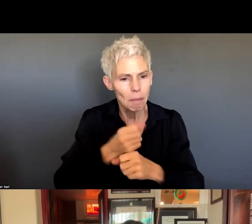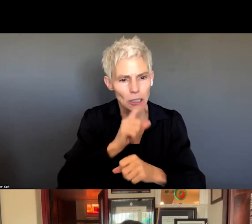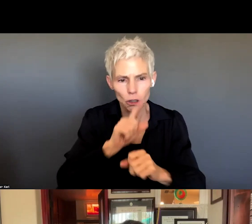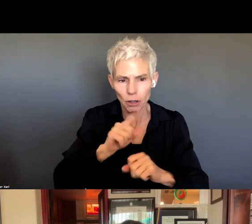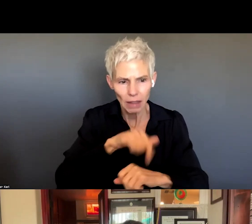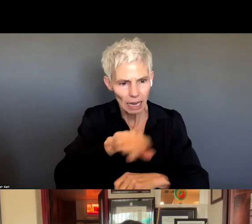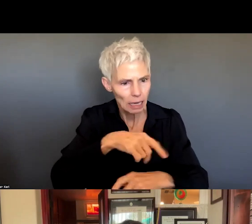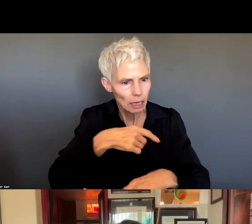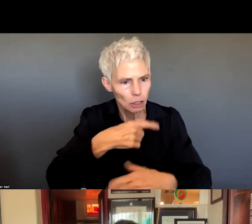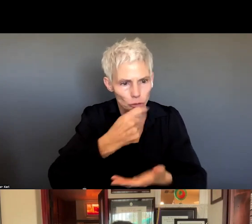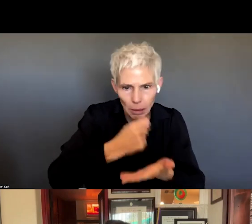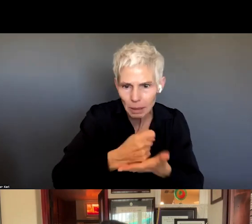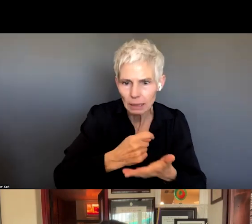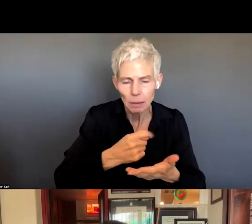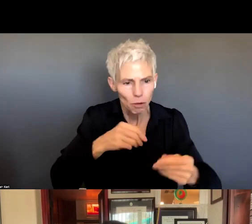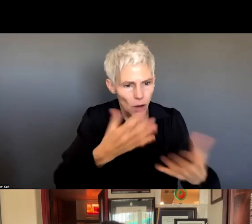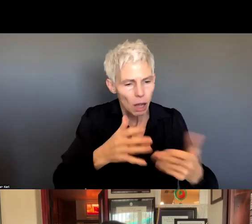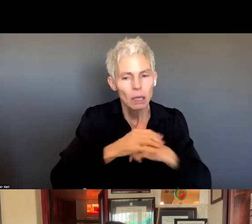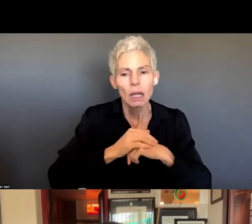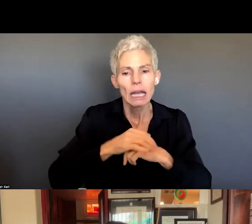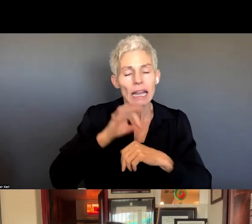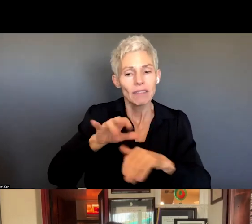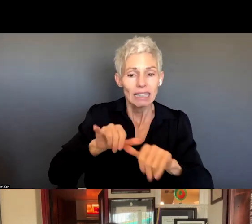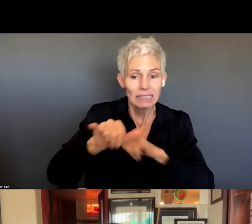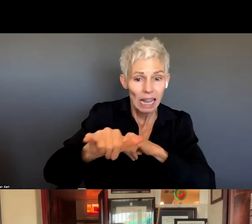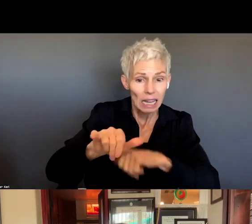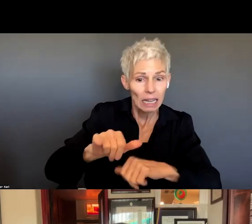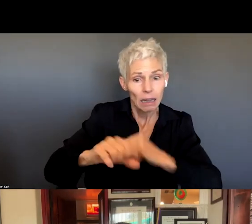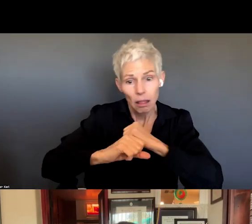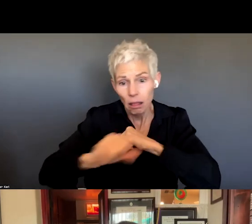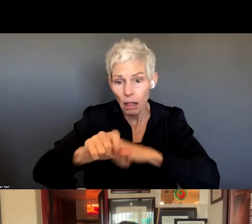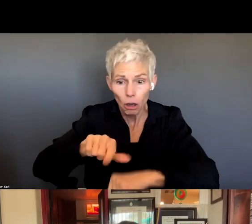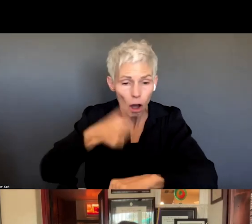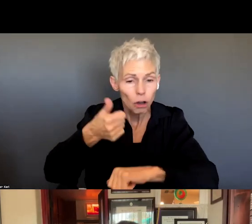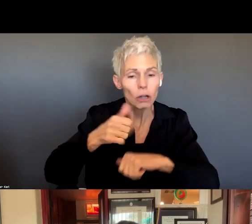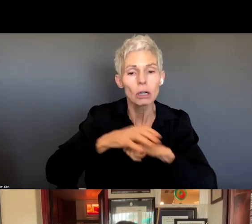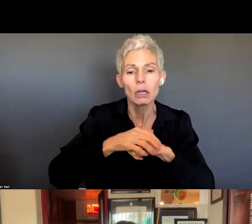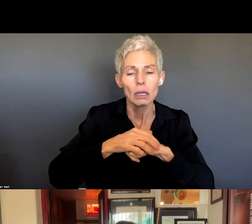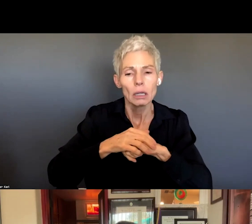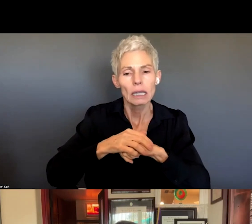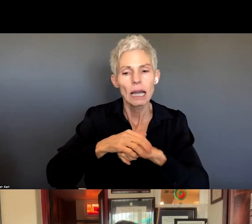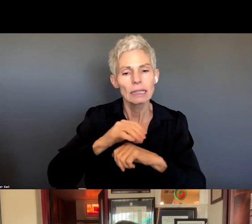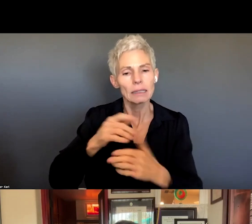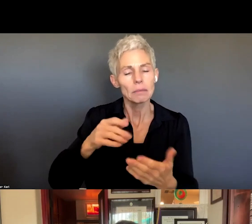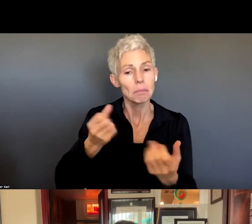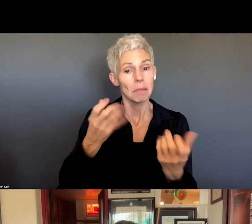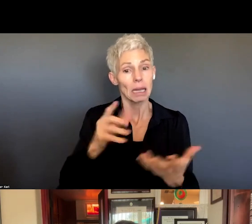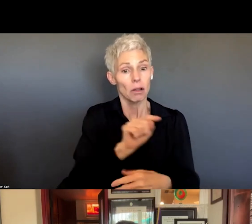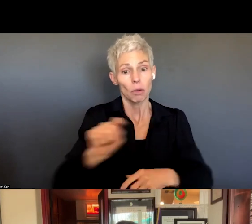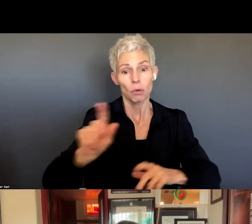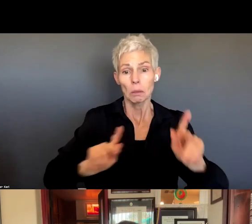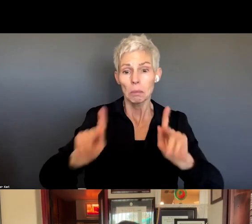observation period or if they stay a little bit longer, like in an extended like crisis stabilization unit, many can be